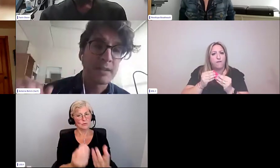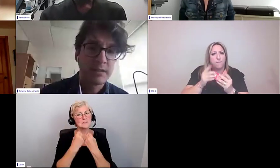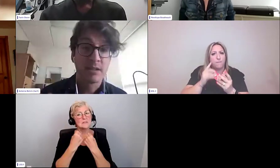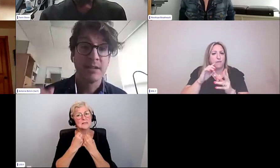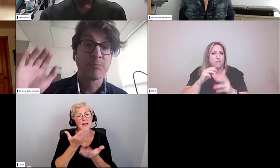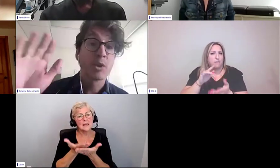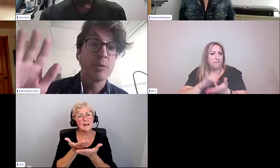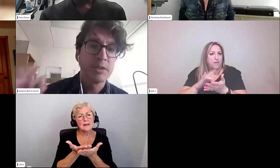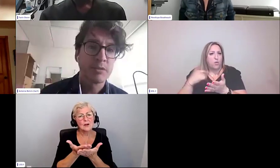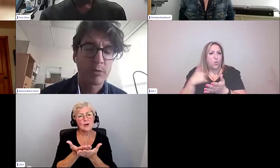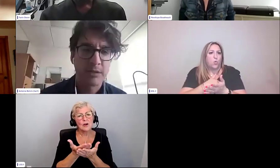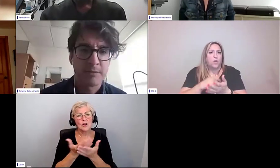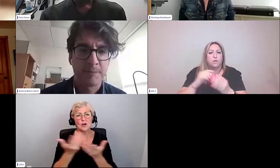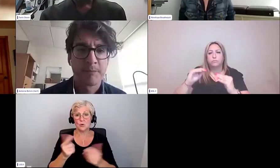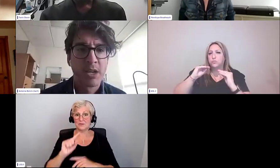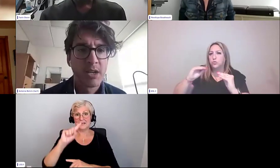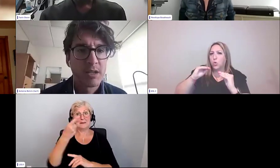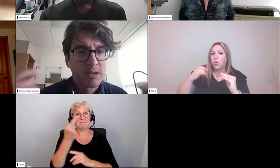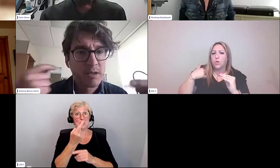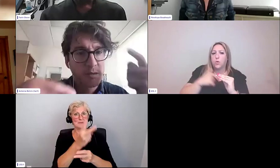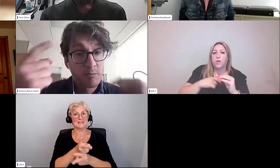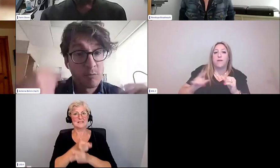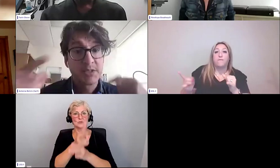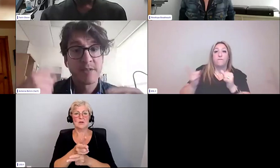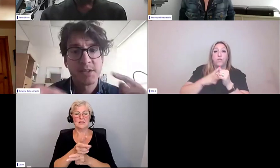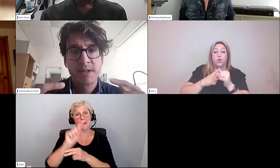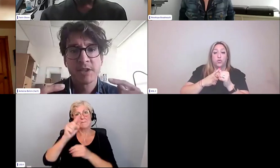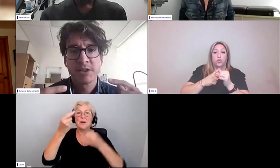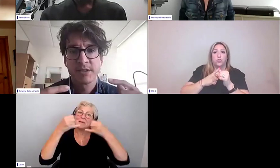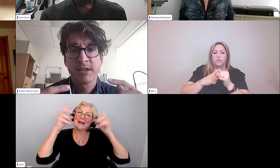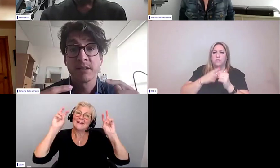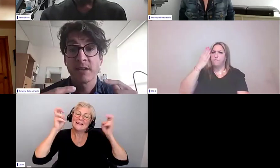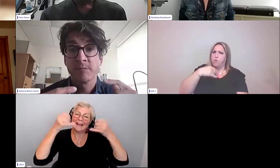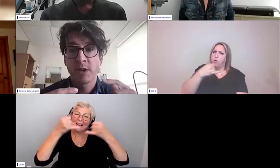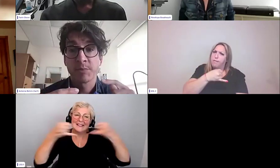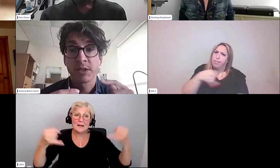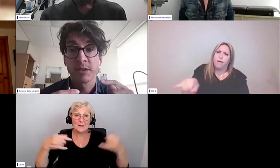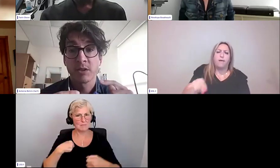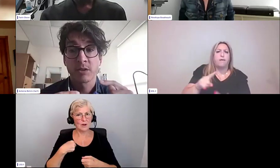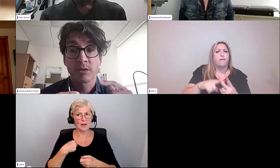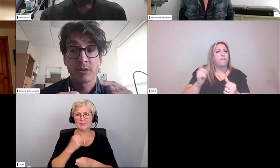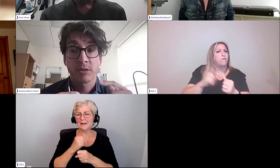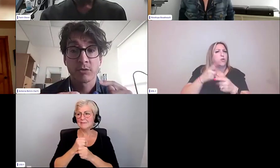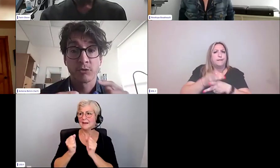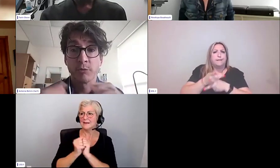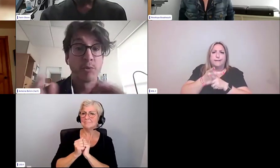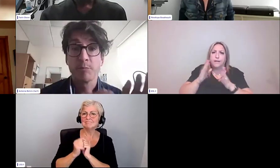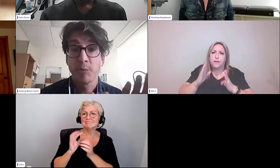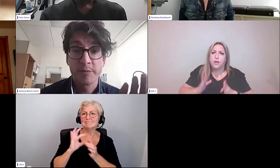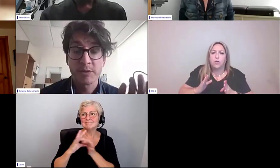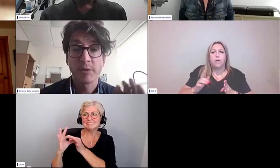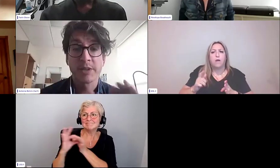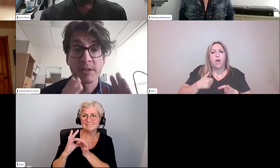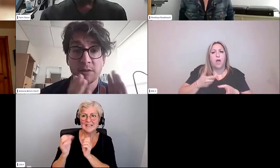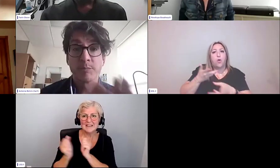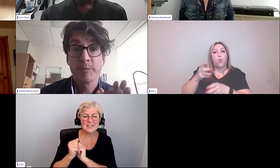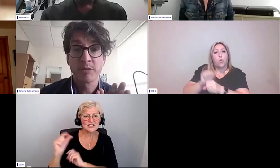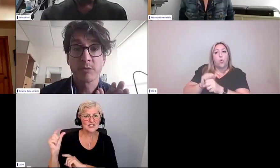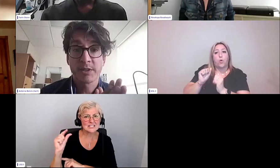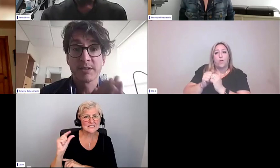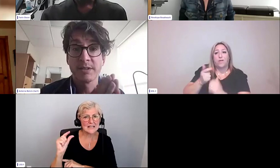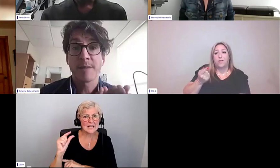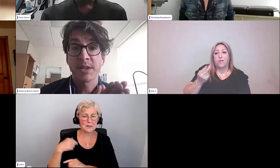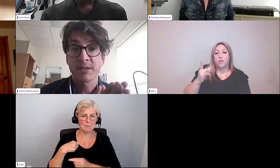medicine, we are taught that we are the front line, the first caretakers. As I work with Ghislaine, I